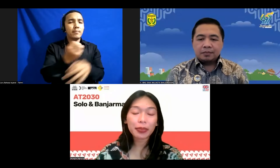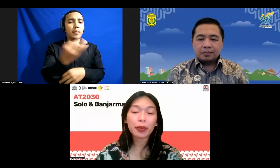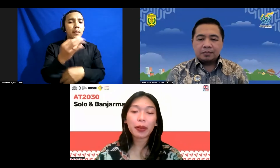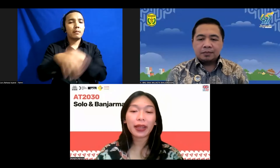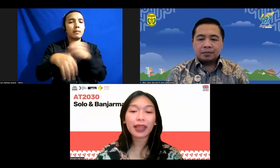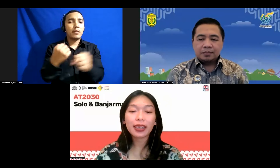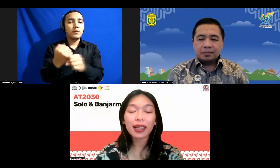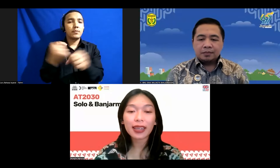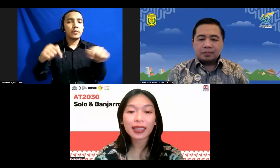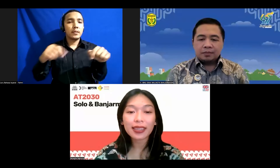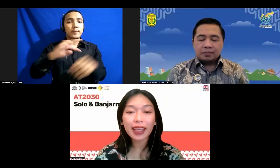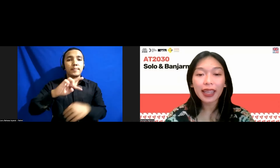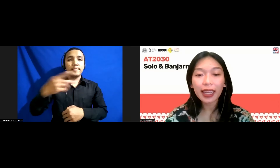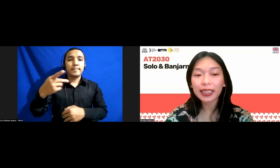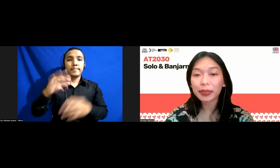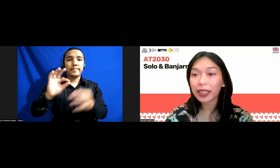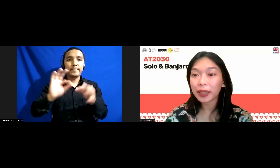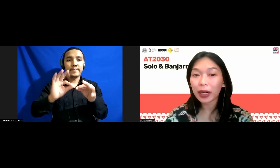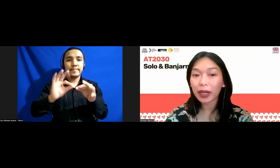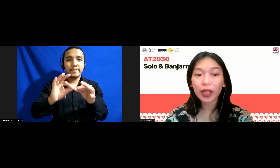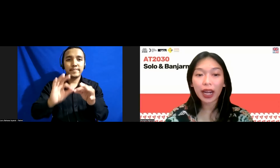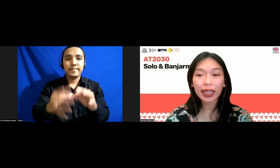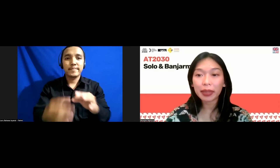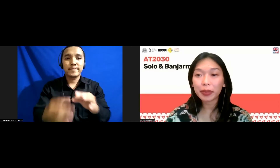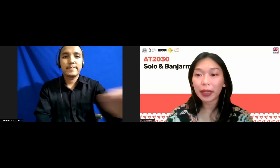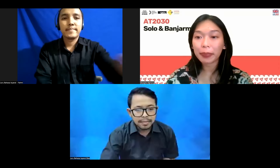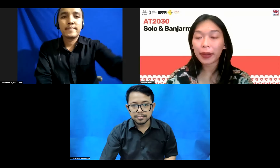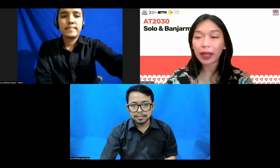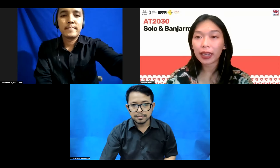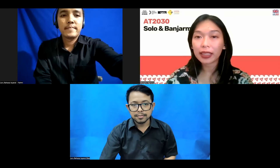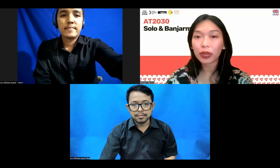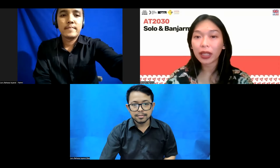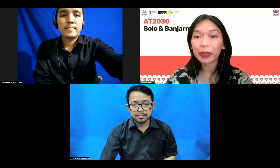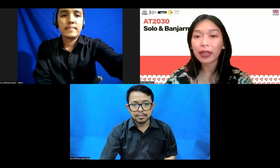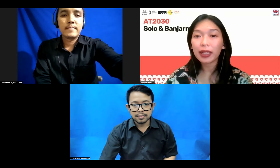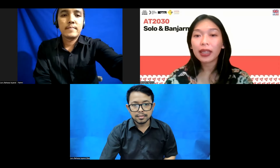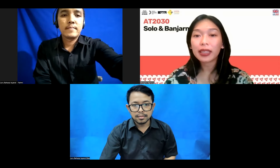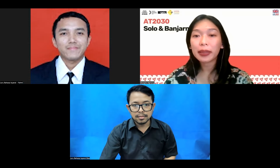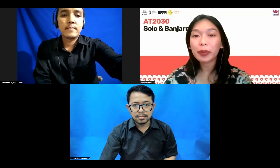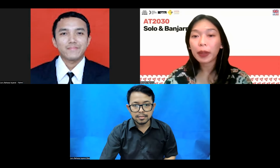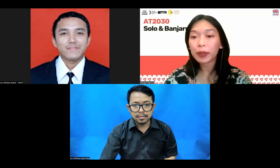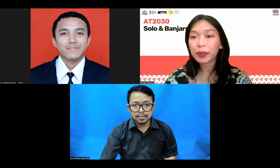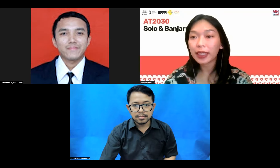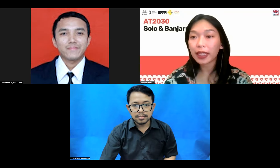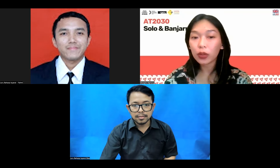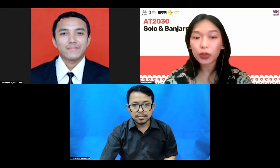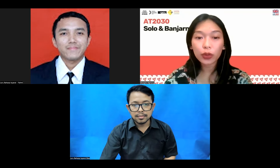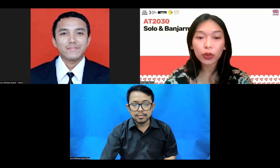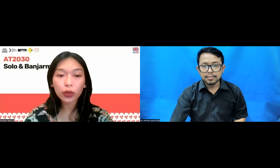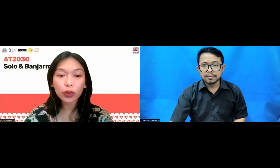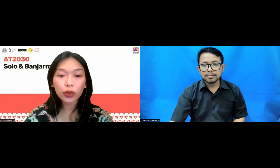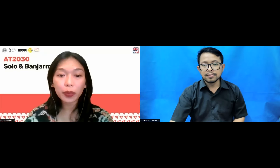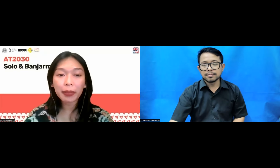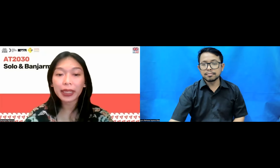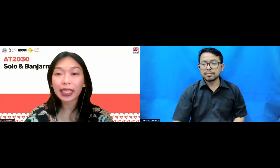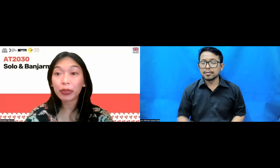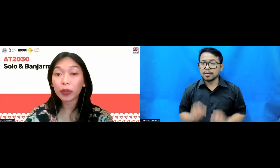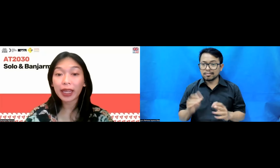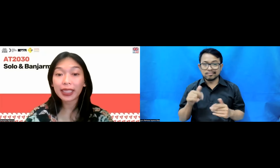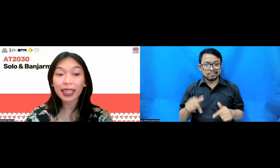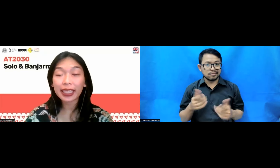Now, before heading into the main event, which is the presentation, I would like to invite all of the audience here, particularly some of the